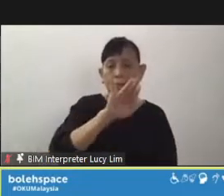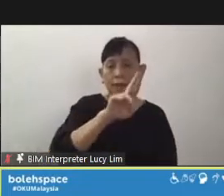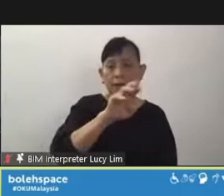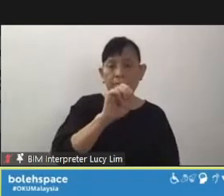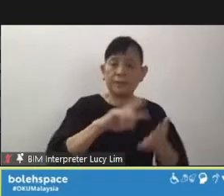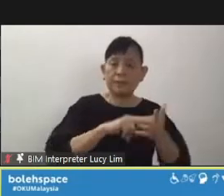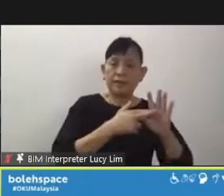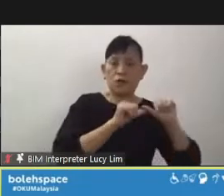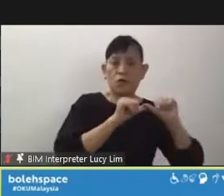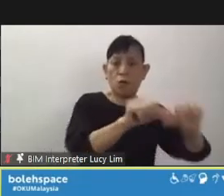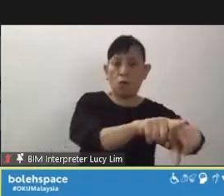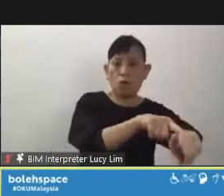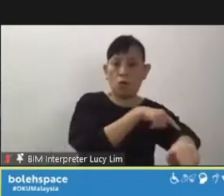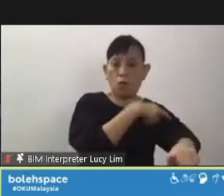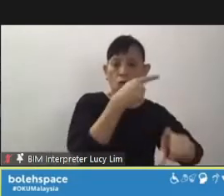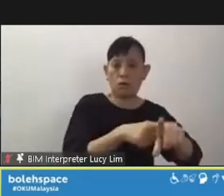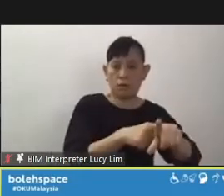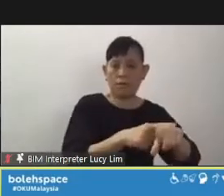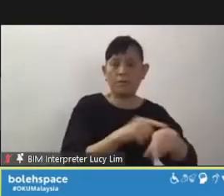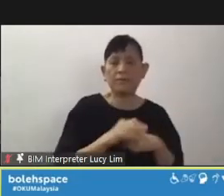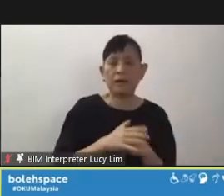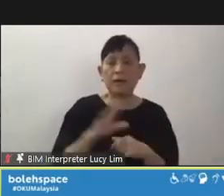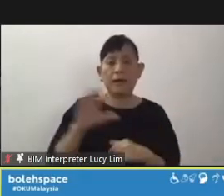Okay, next is